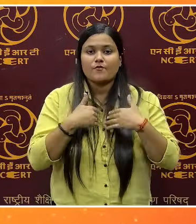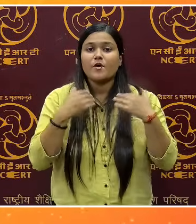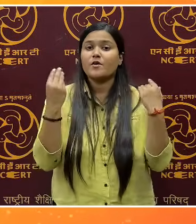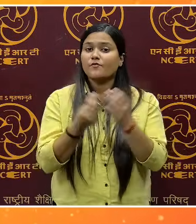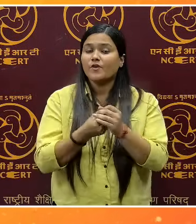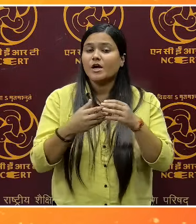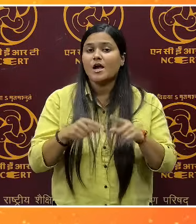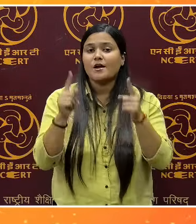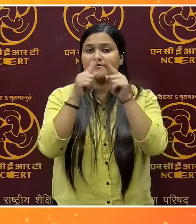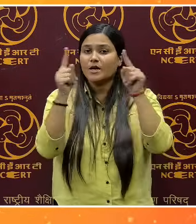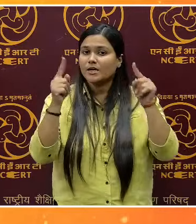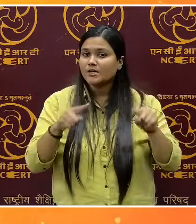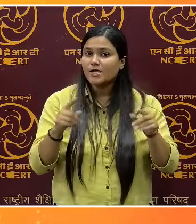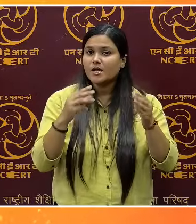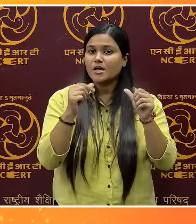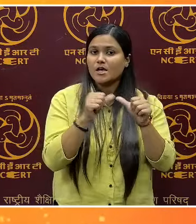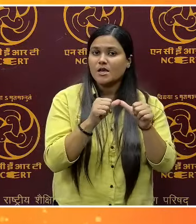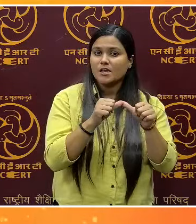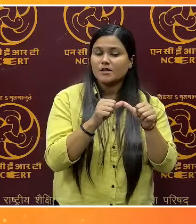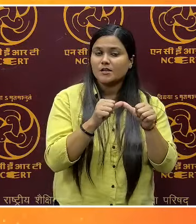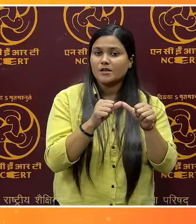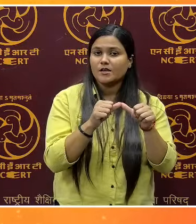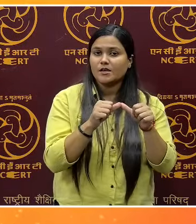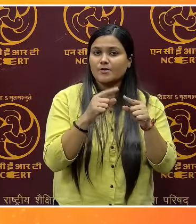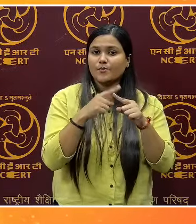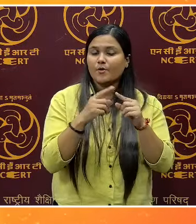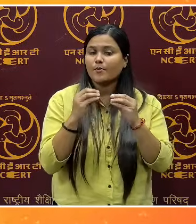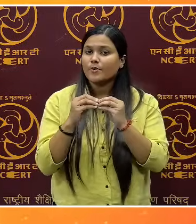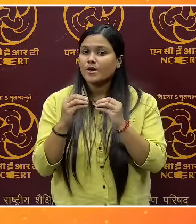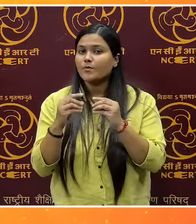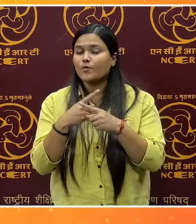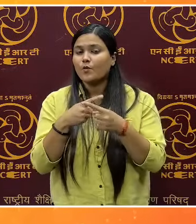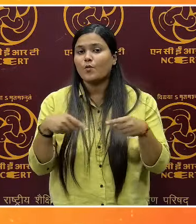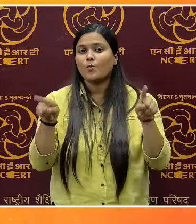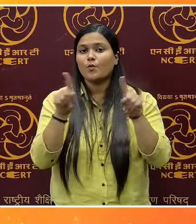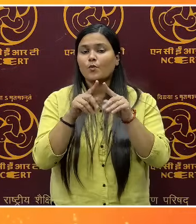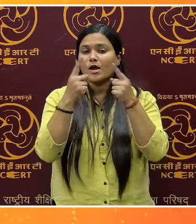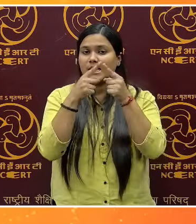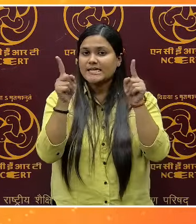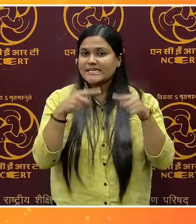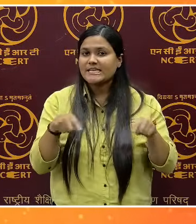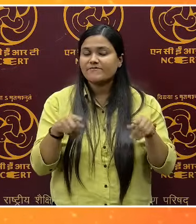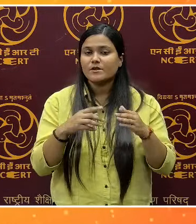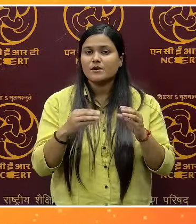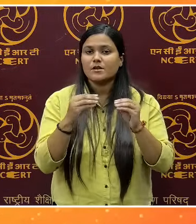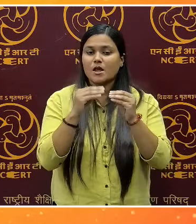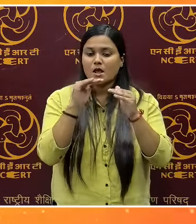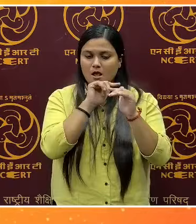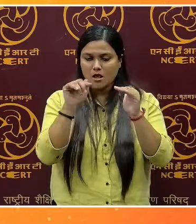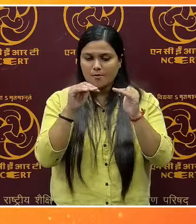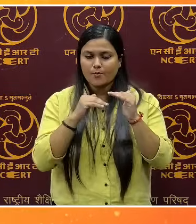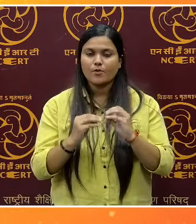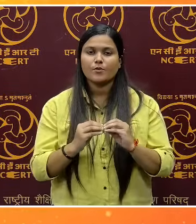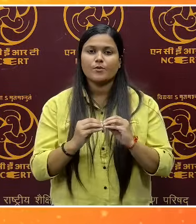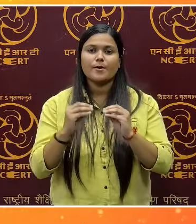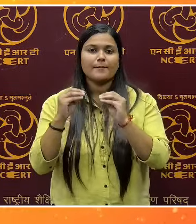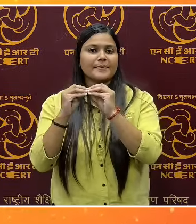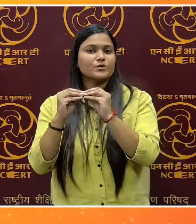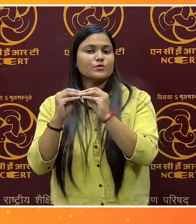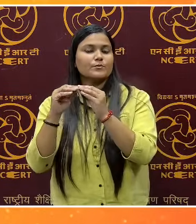a upon b whole raised to m, I can express this as a to the power m upon b to the power